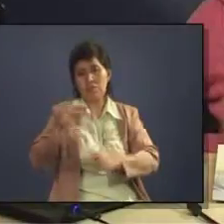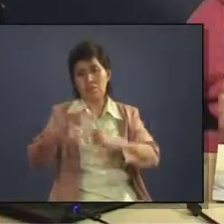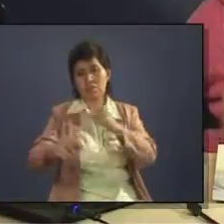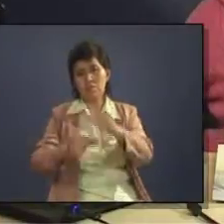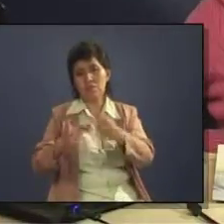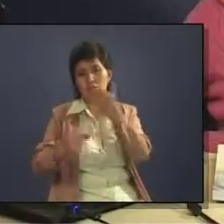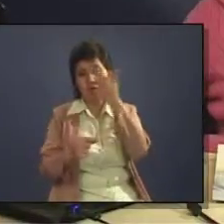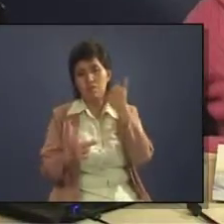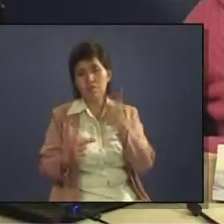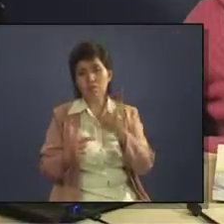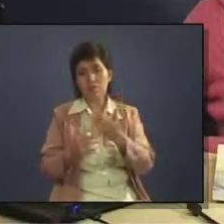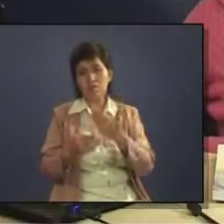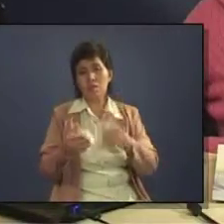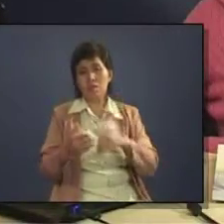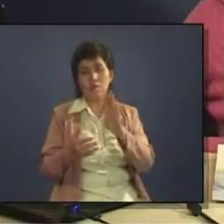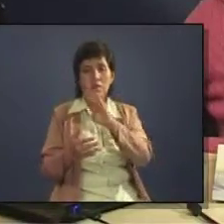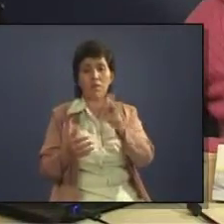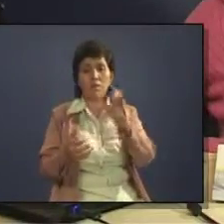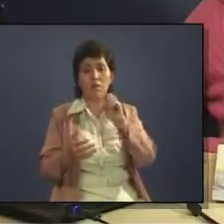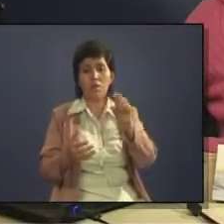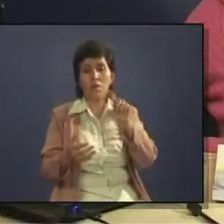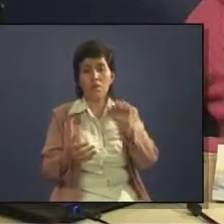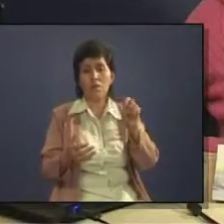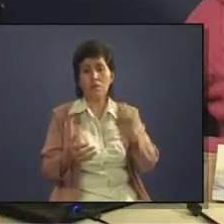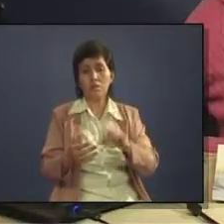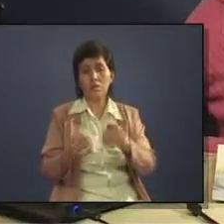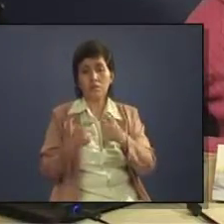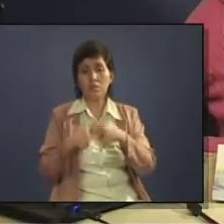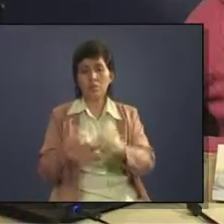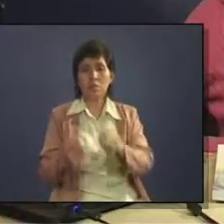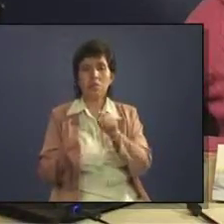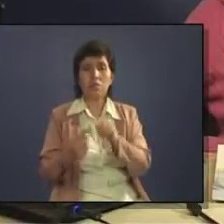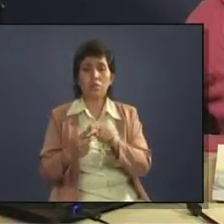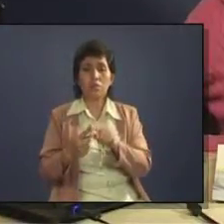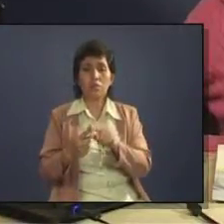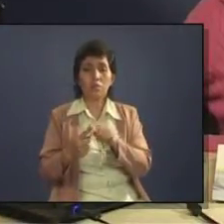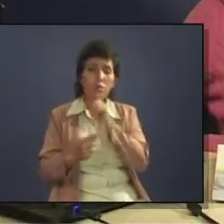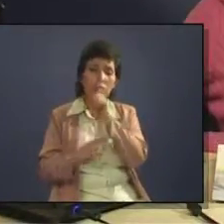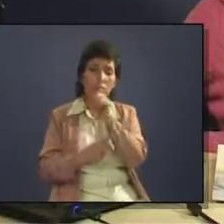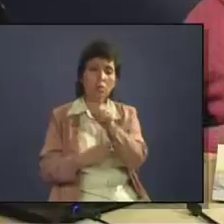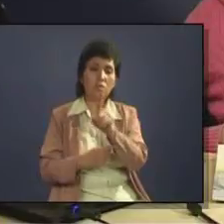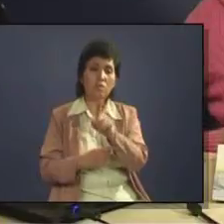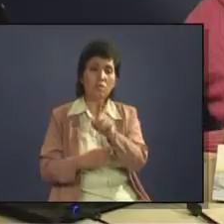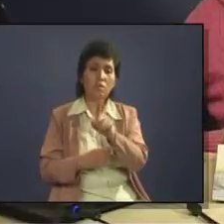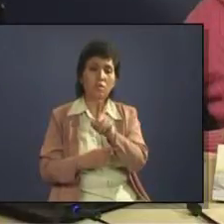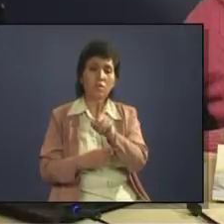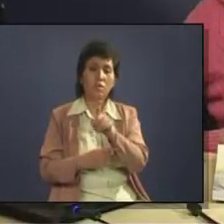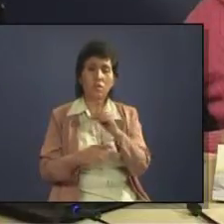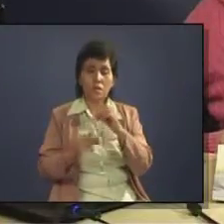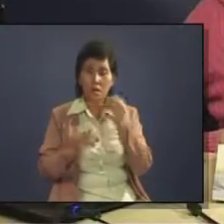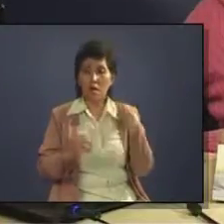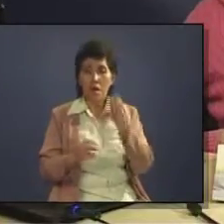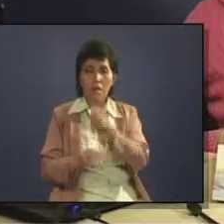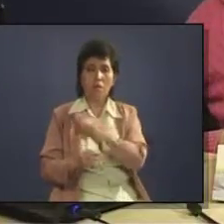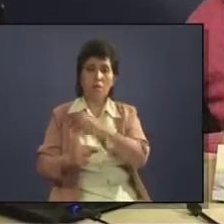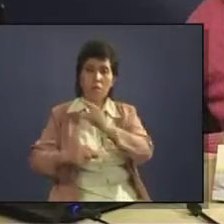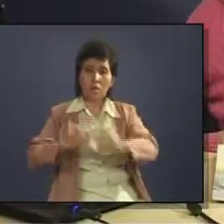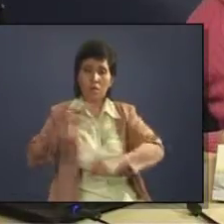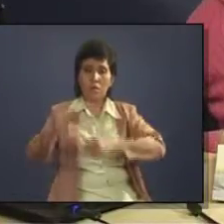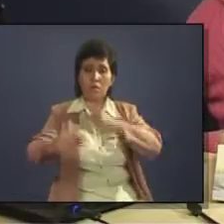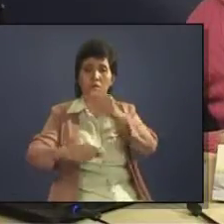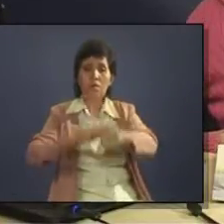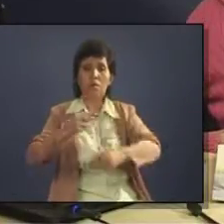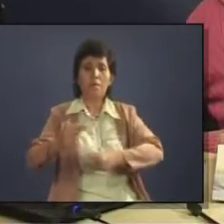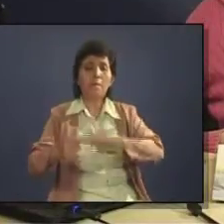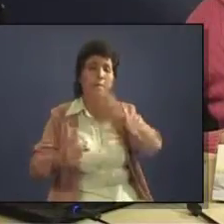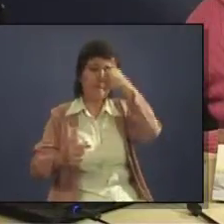It goes back into biological perspective. We try to ensure that our generation survive more than the